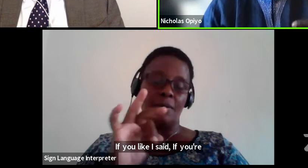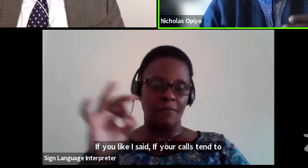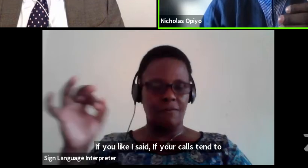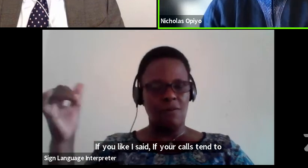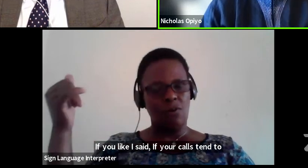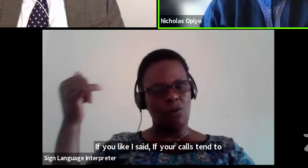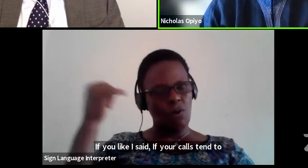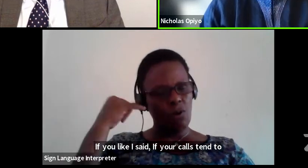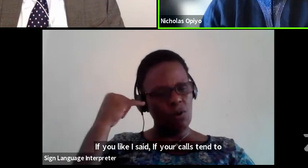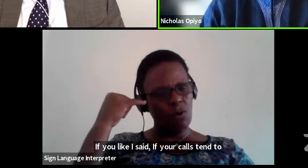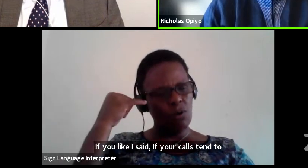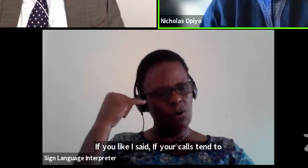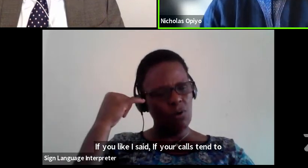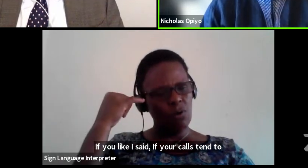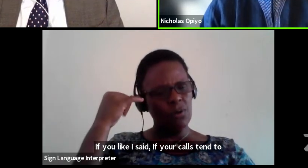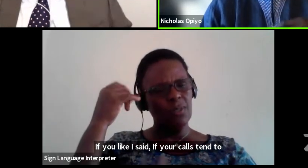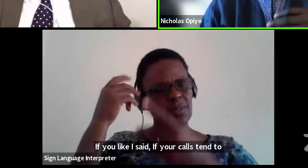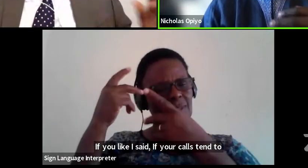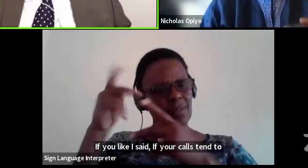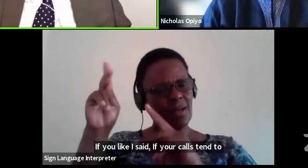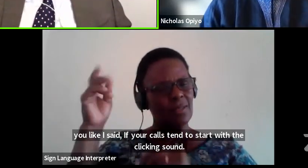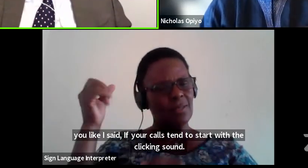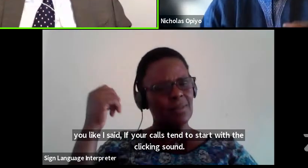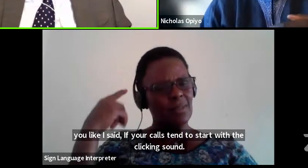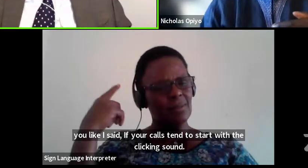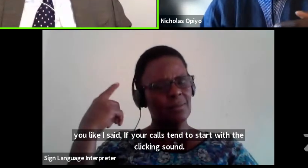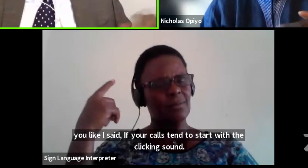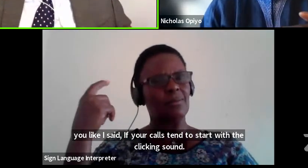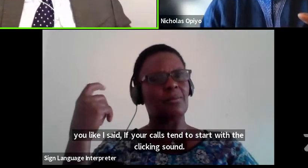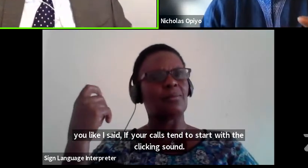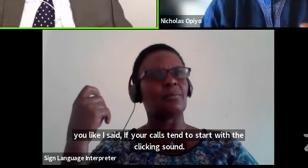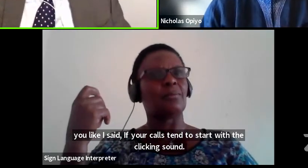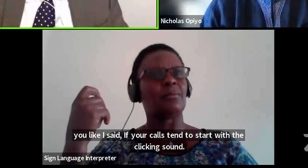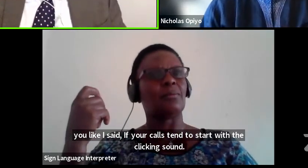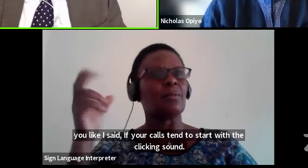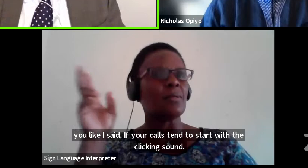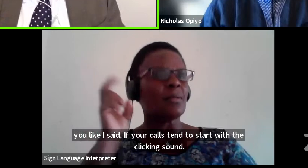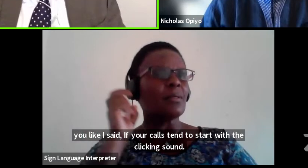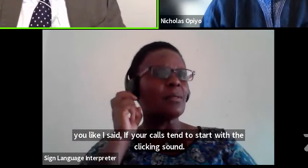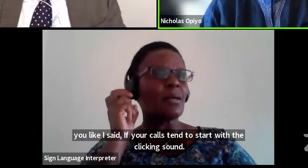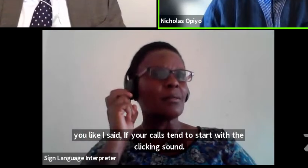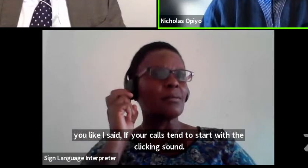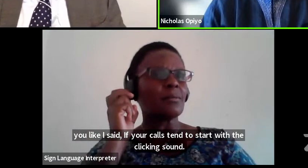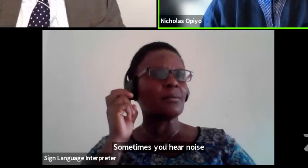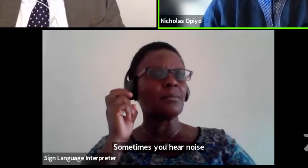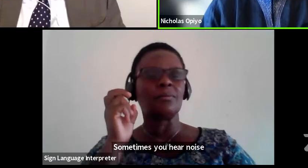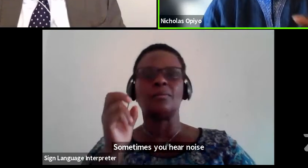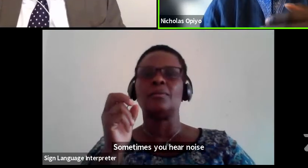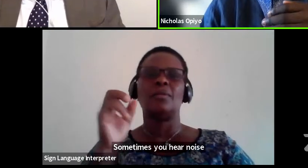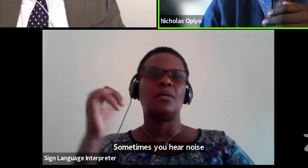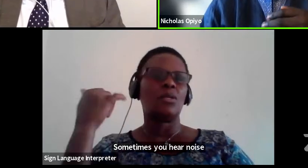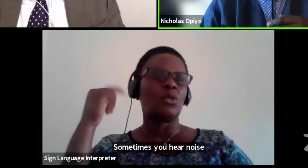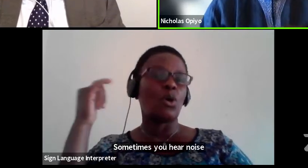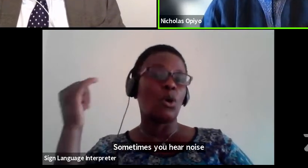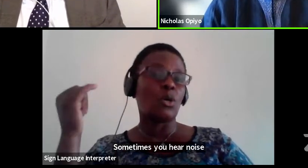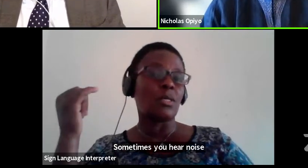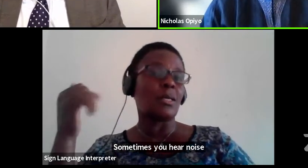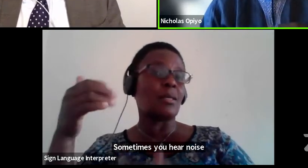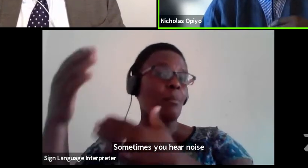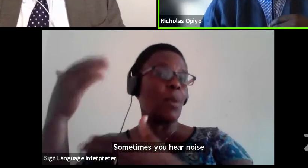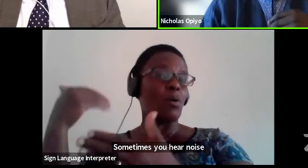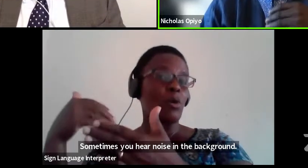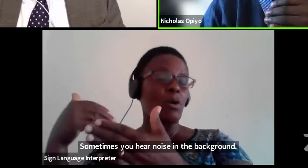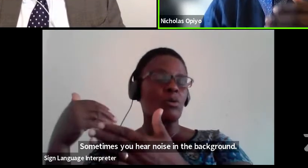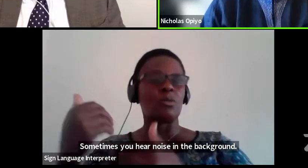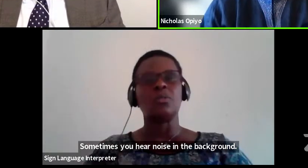to start with a clicking sound, sometimes you hear noise in the background.